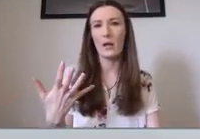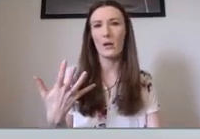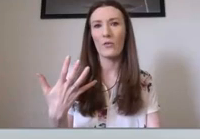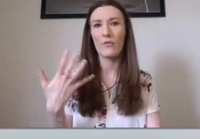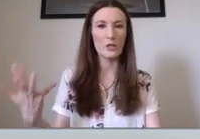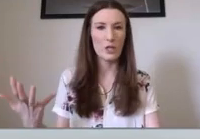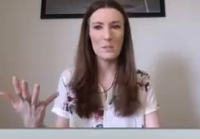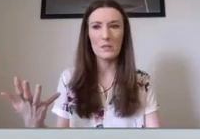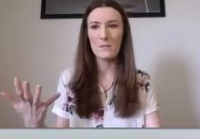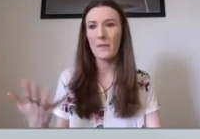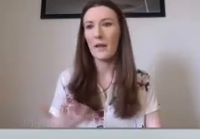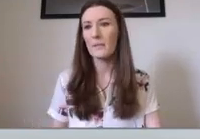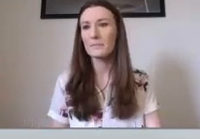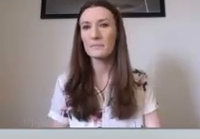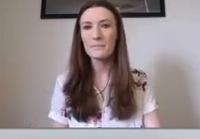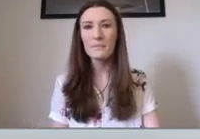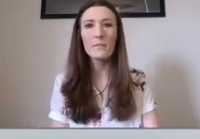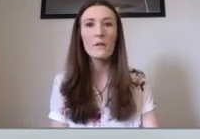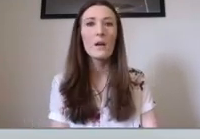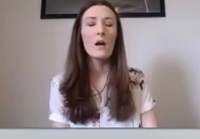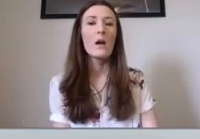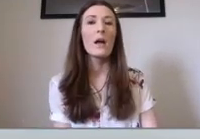forming friendships. Okay.